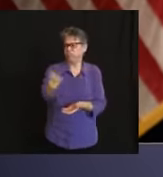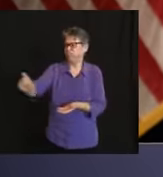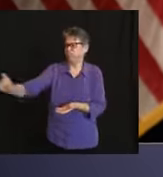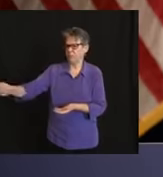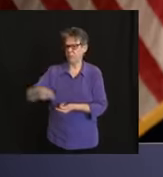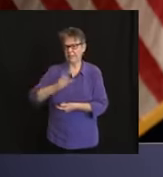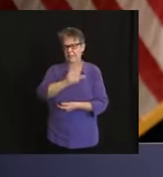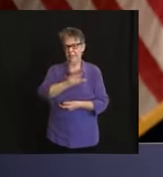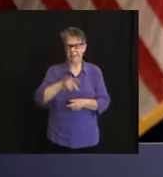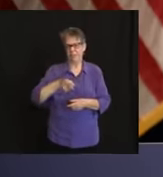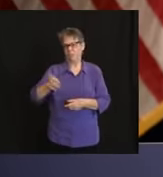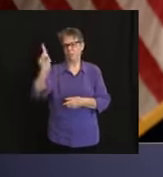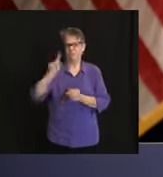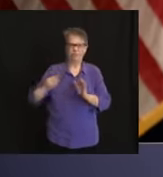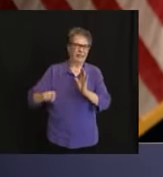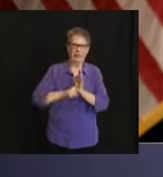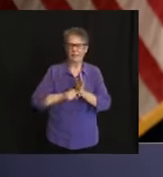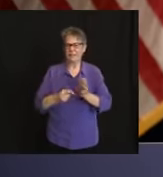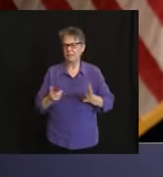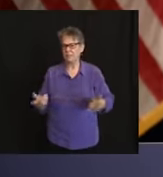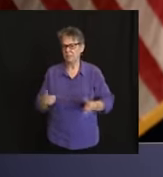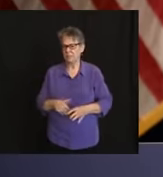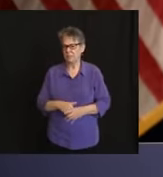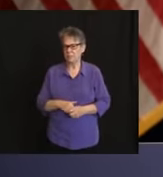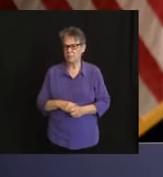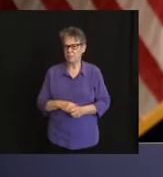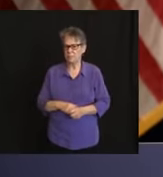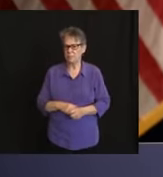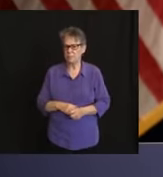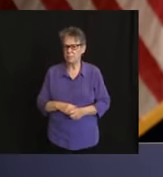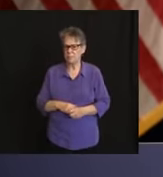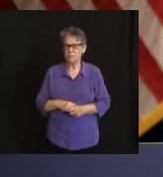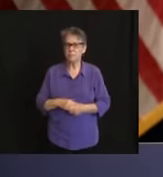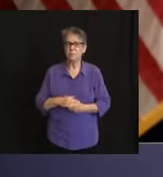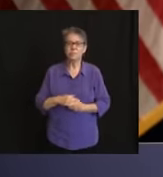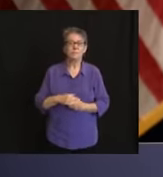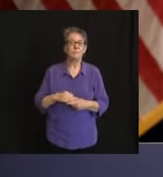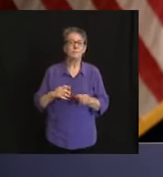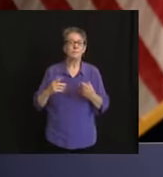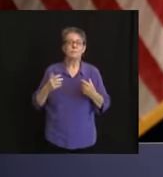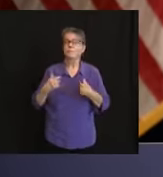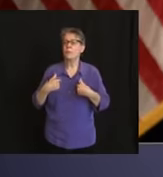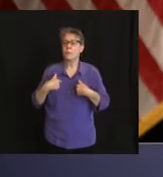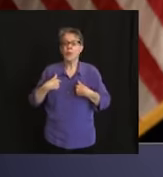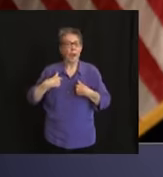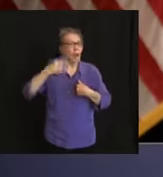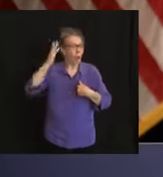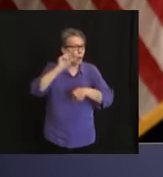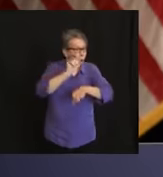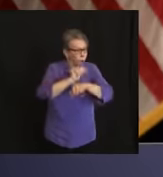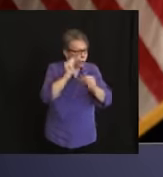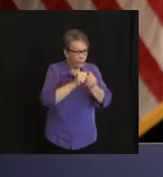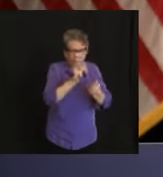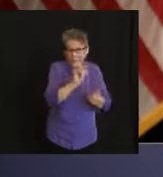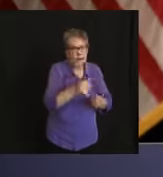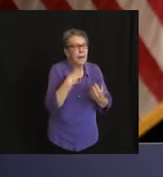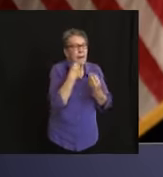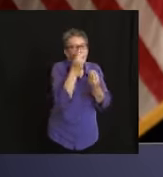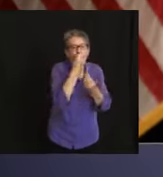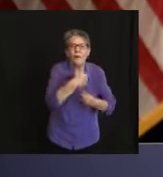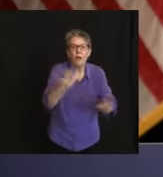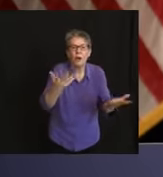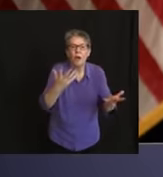get that passed and signed by the president. Thank you. Matt. Hi, Governor. So we continue to hear